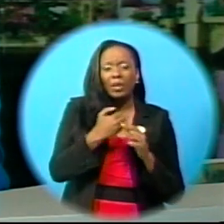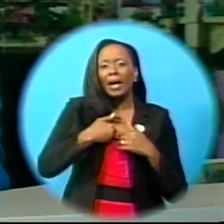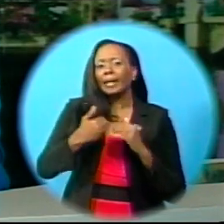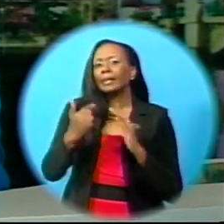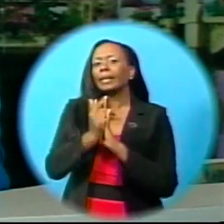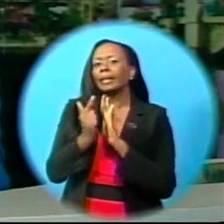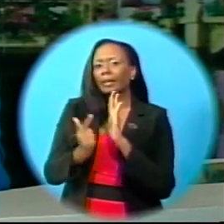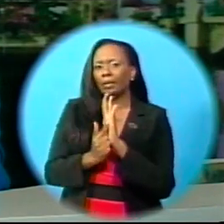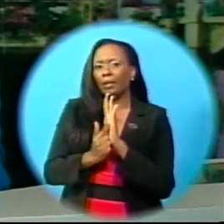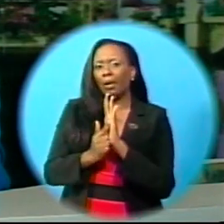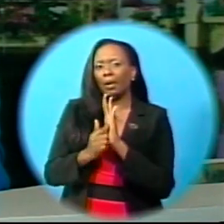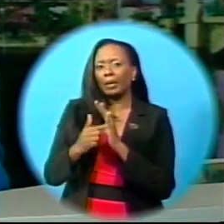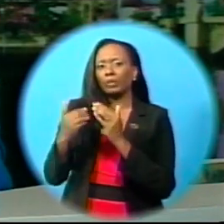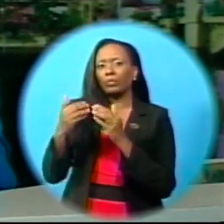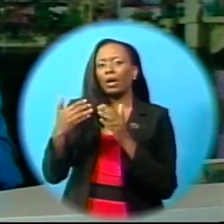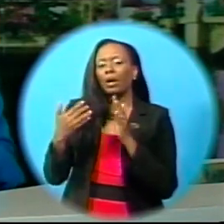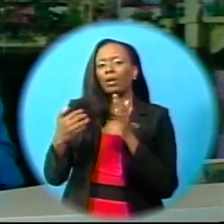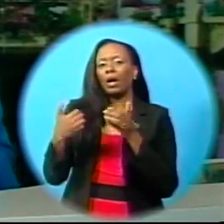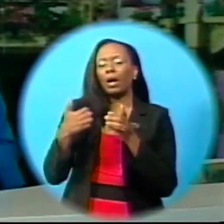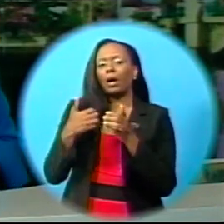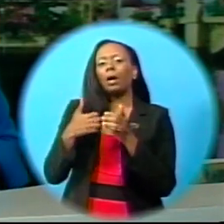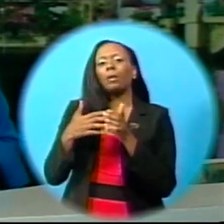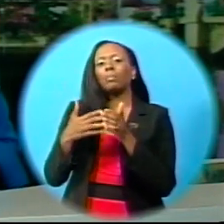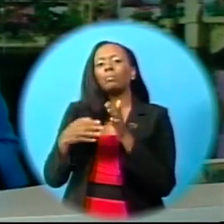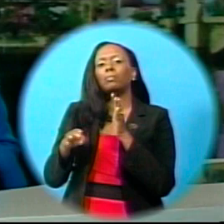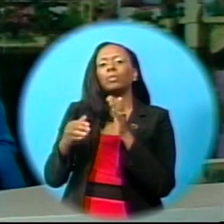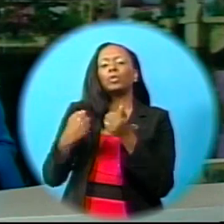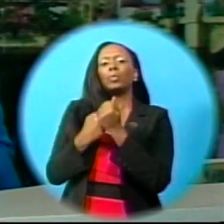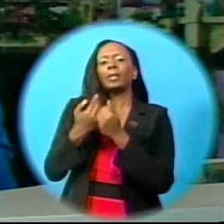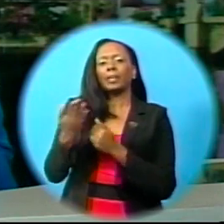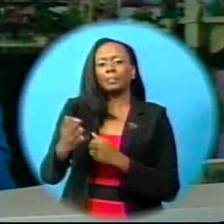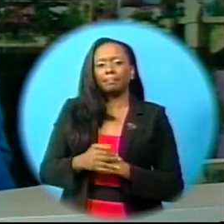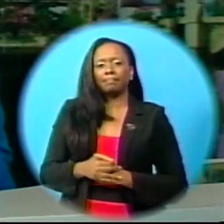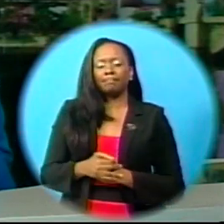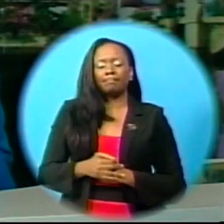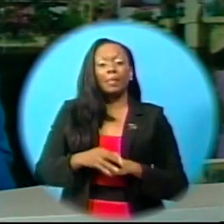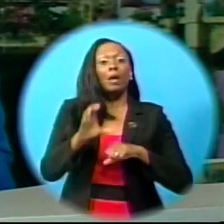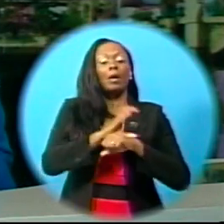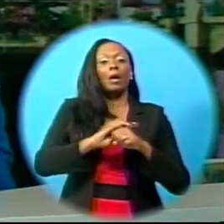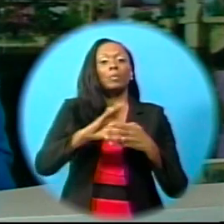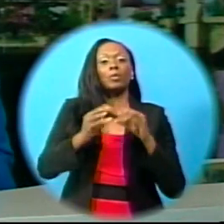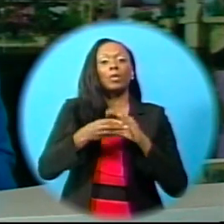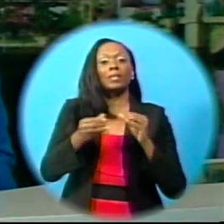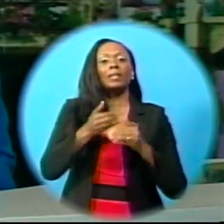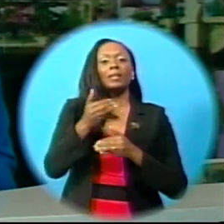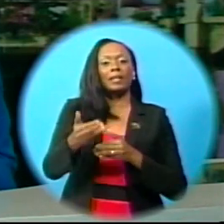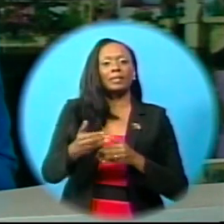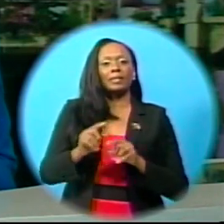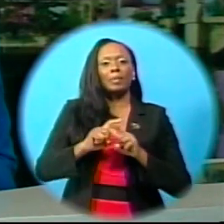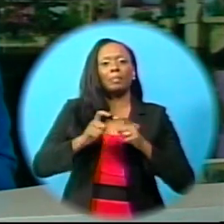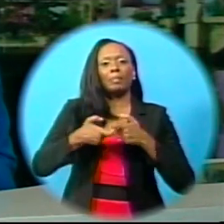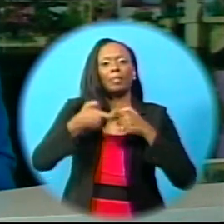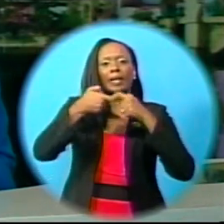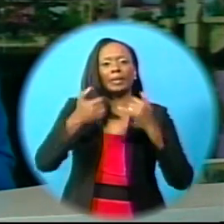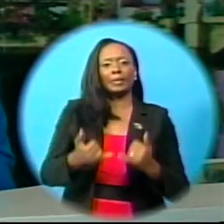legal recourse. Well, still to come, some of the stories making headlines across the region. Stay with us.